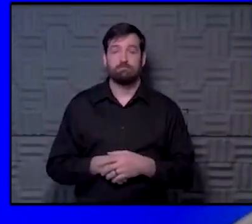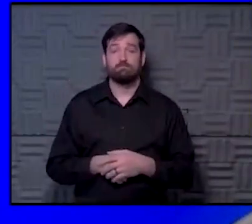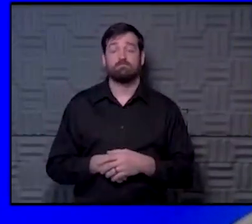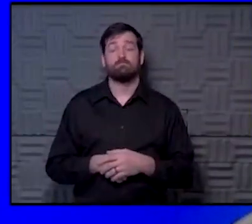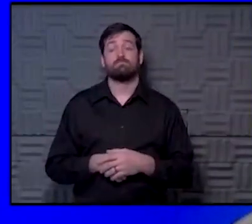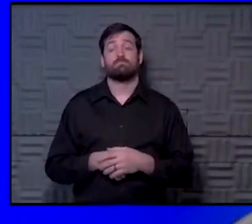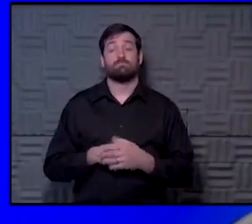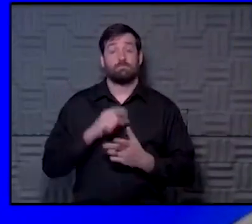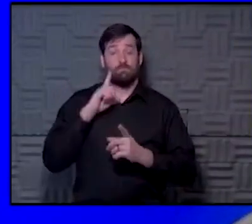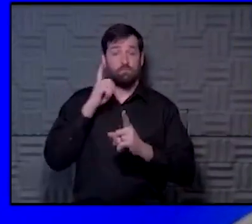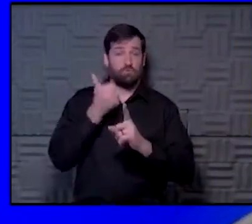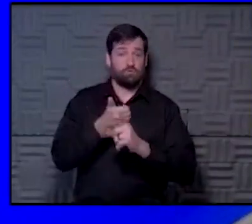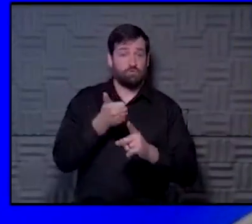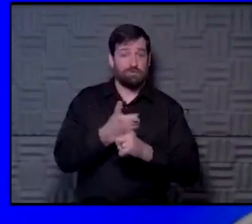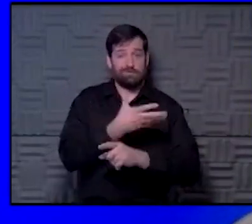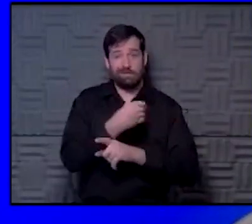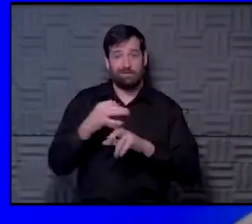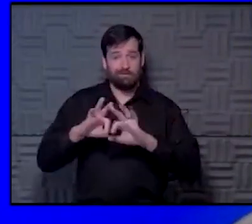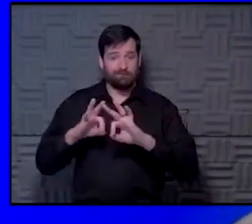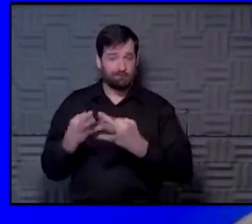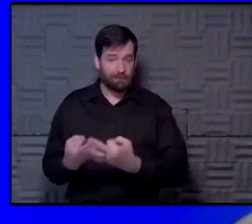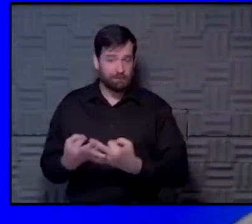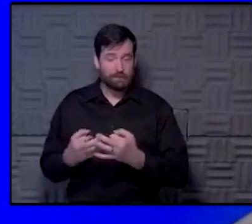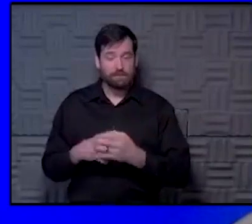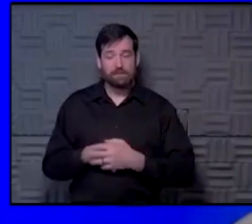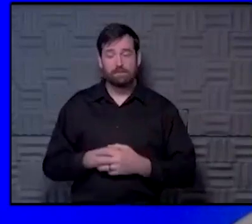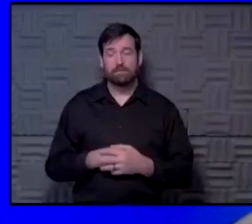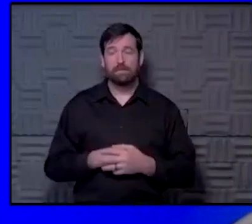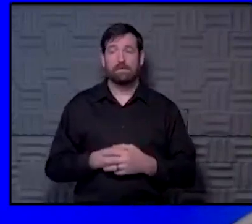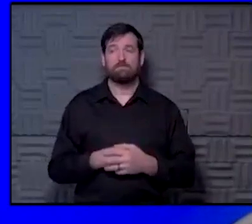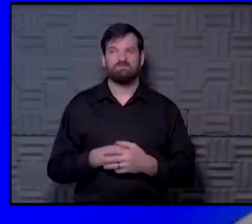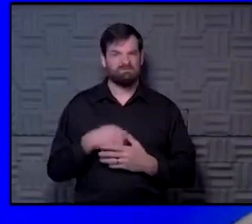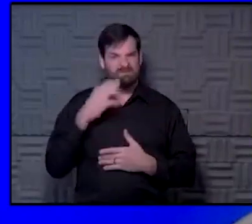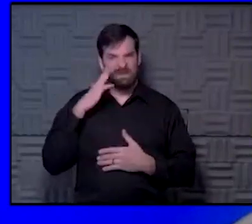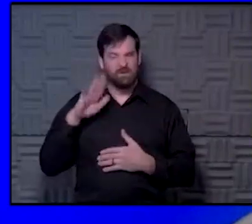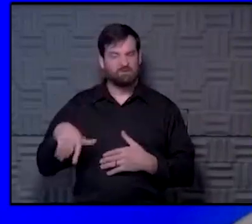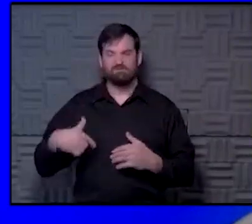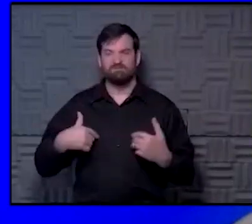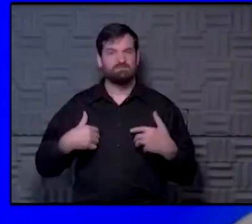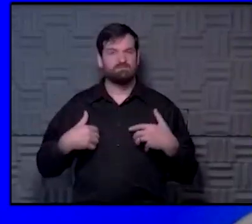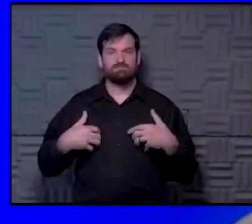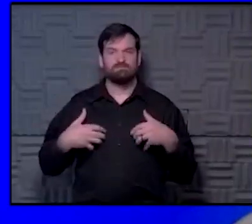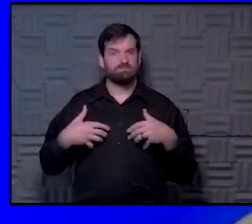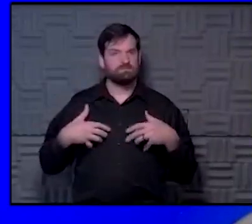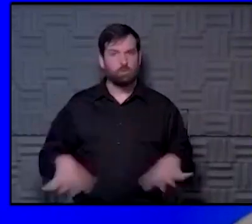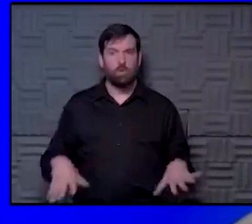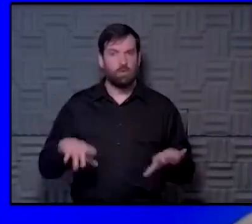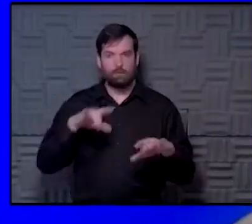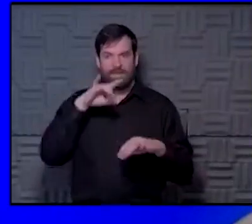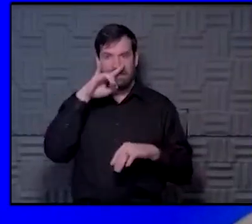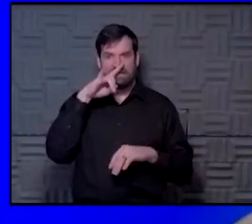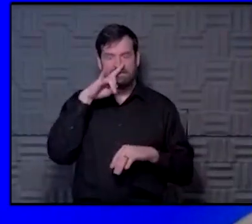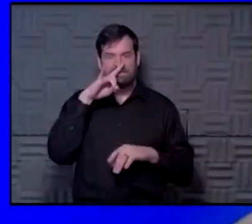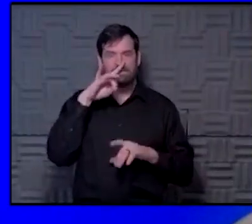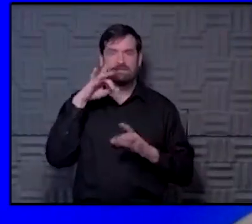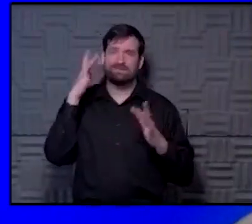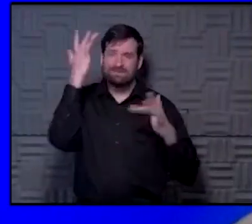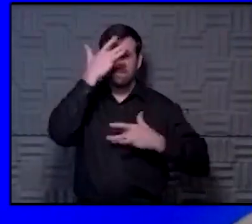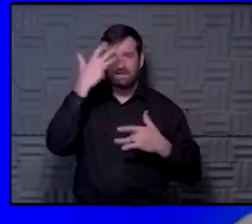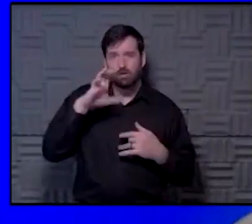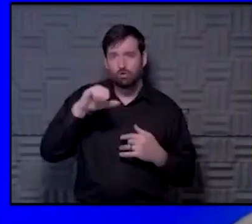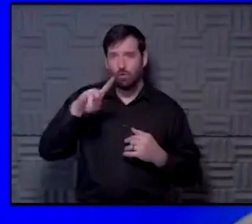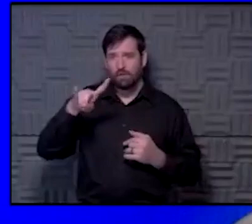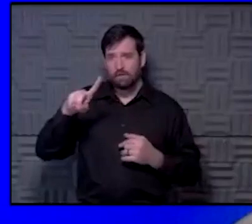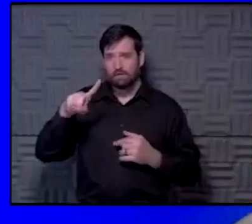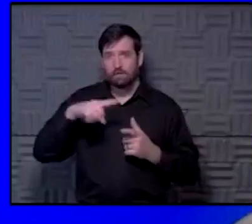individually for you and your family, especially I know I would not want my children getting COVID and then